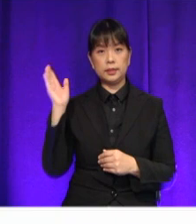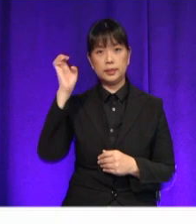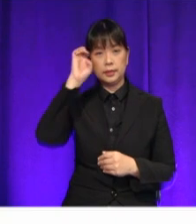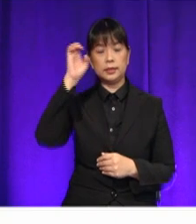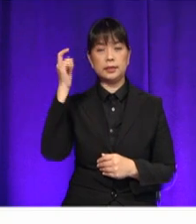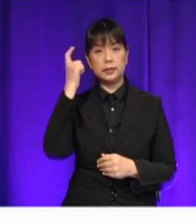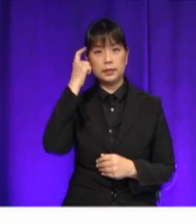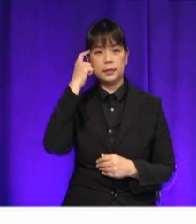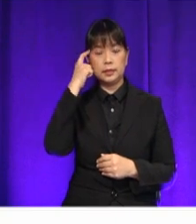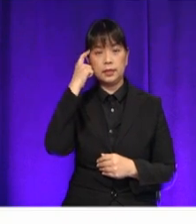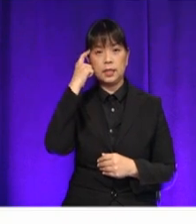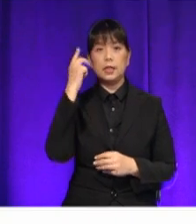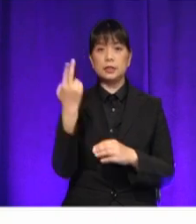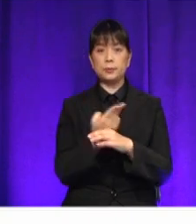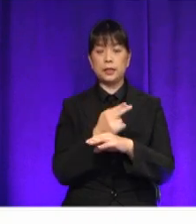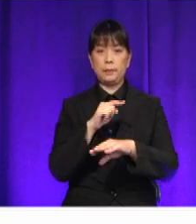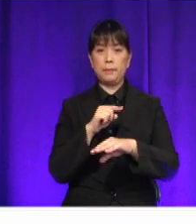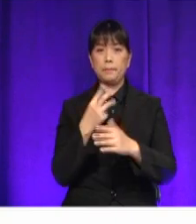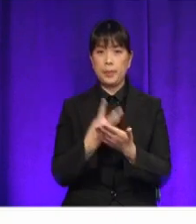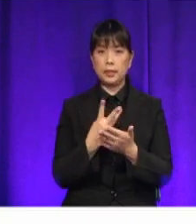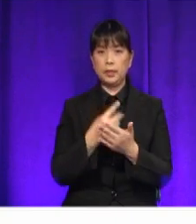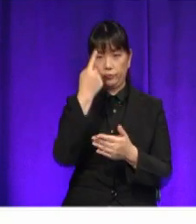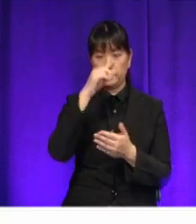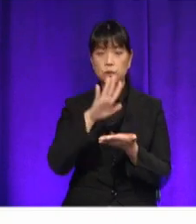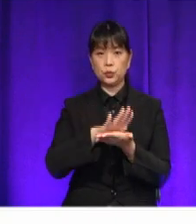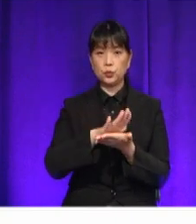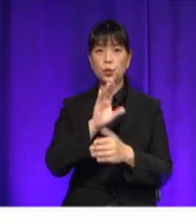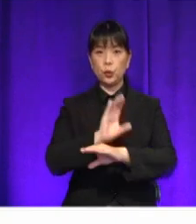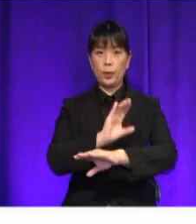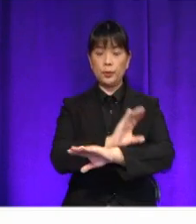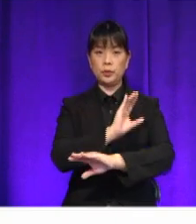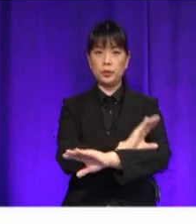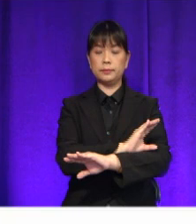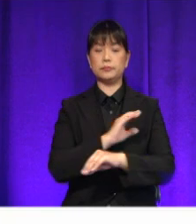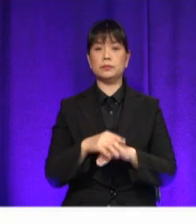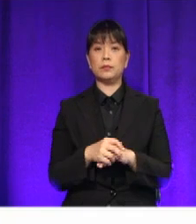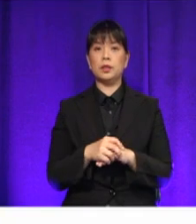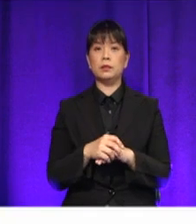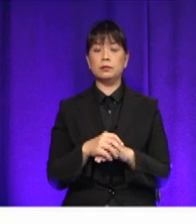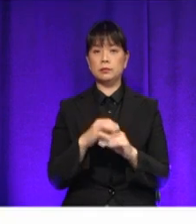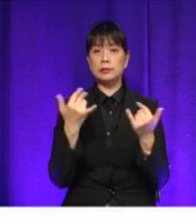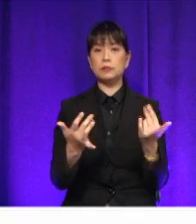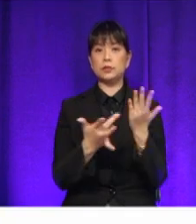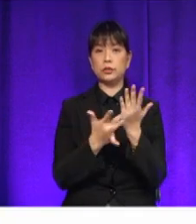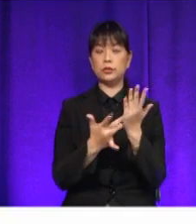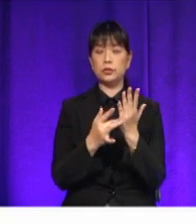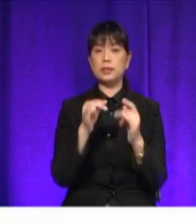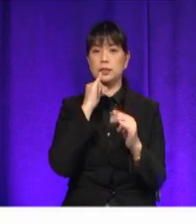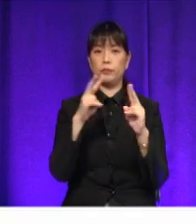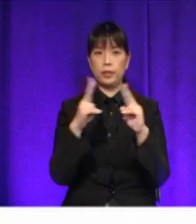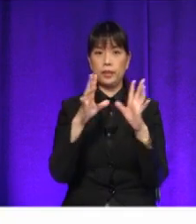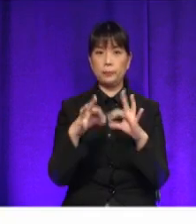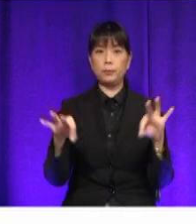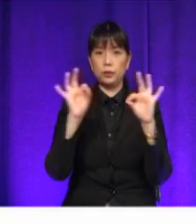school computer labs to improve their quality, because nowadays technology is an important aspect of in our